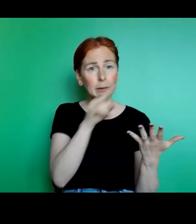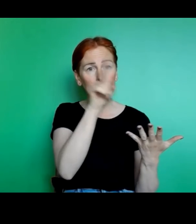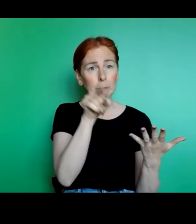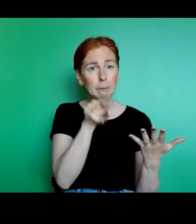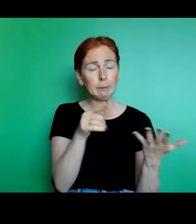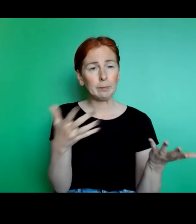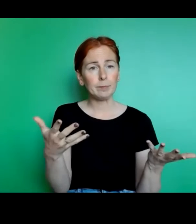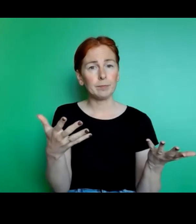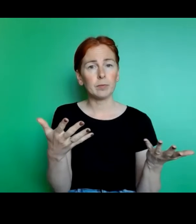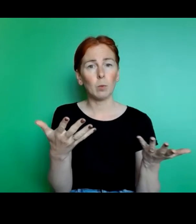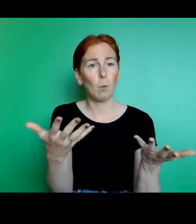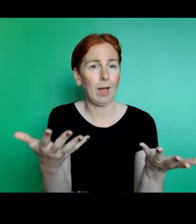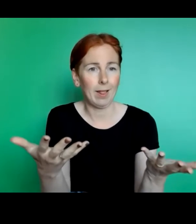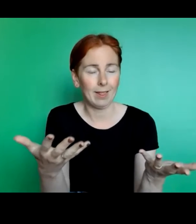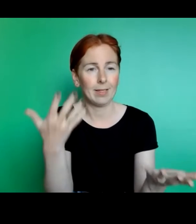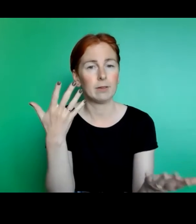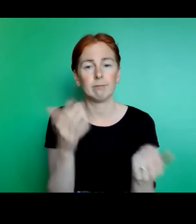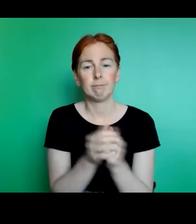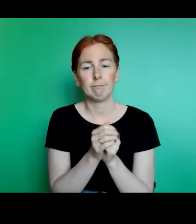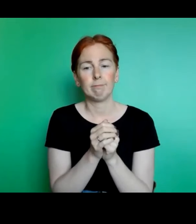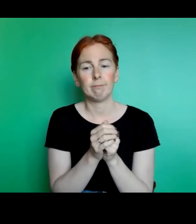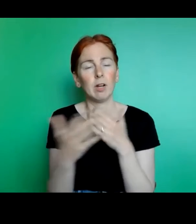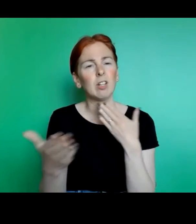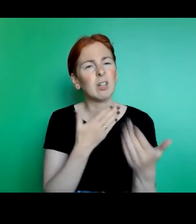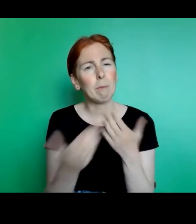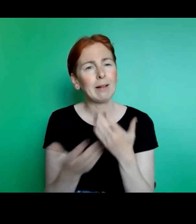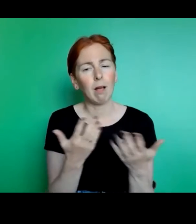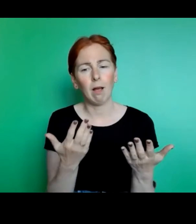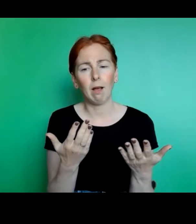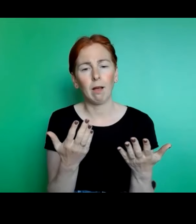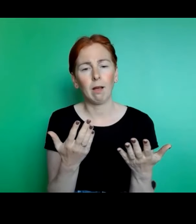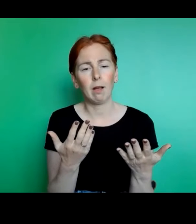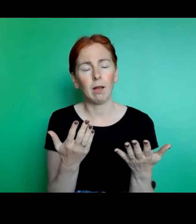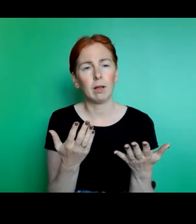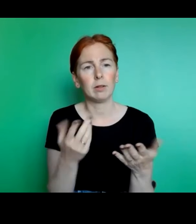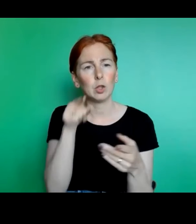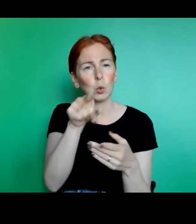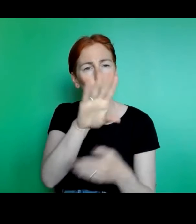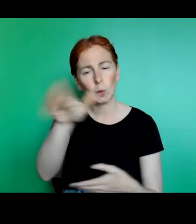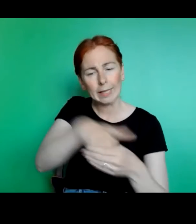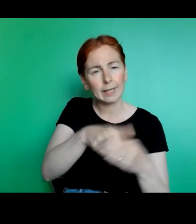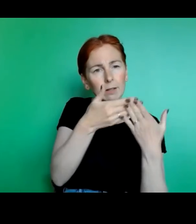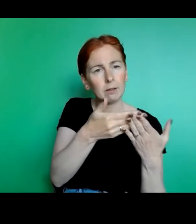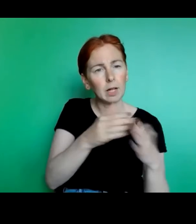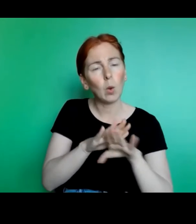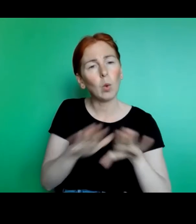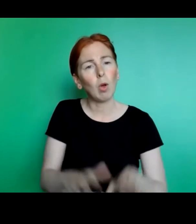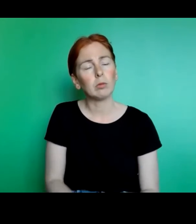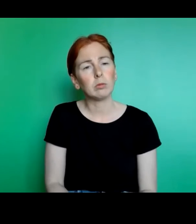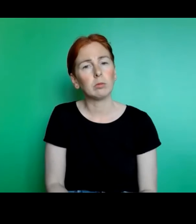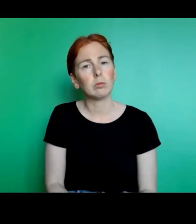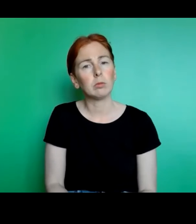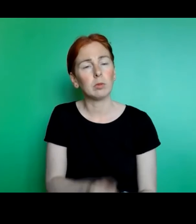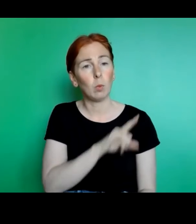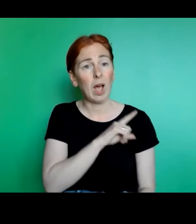natural history study or not in terms of benefiting from the learning that comes from a natural history study, because anything that's learnt in a natural history